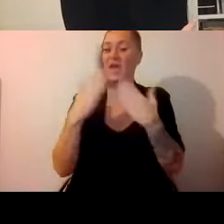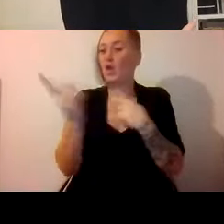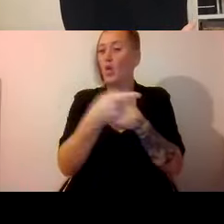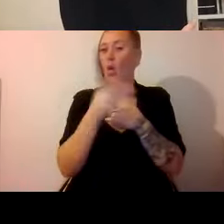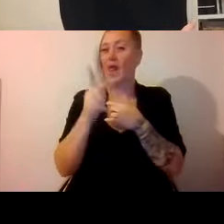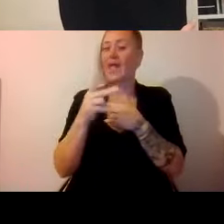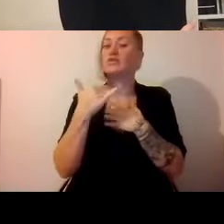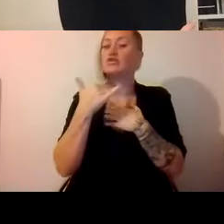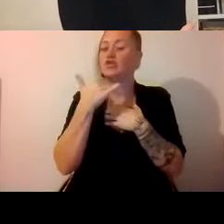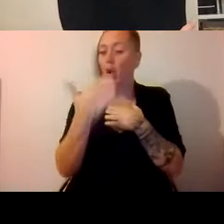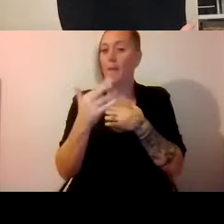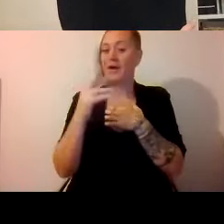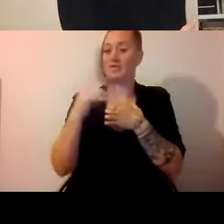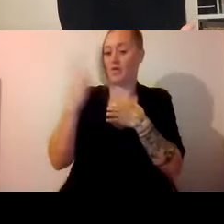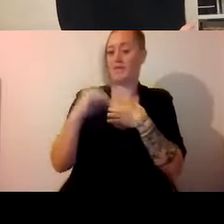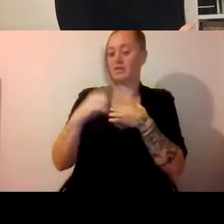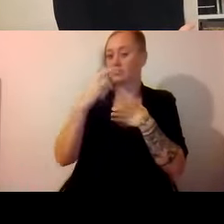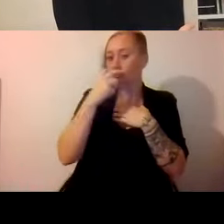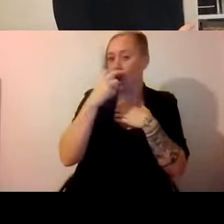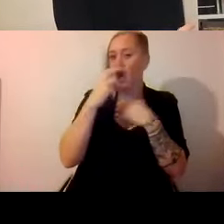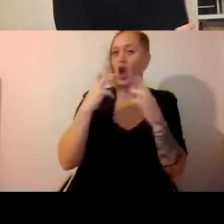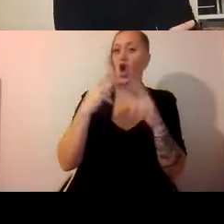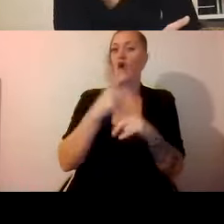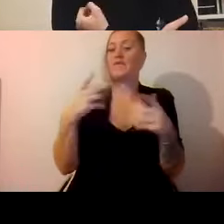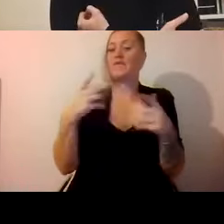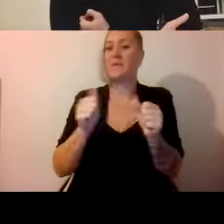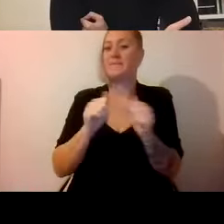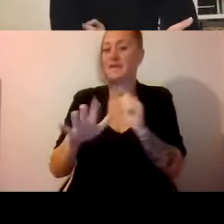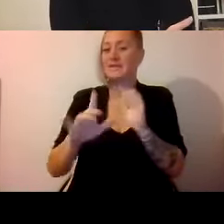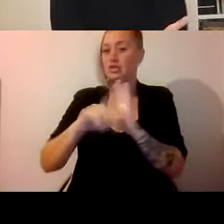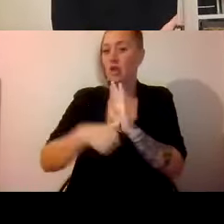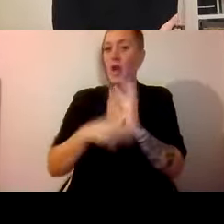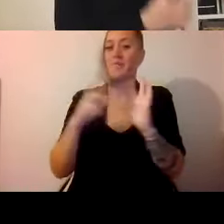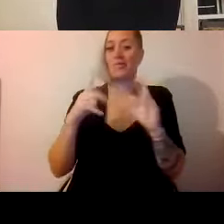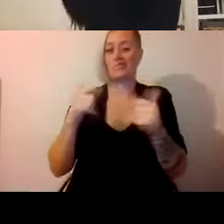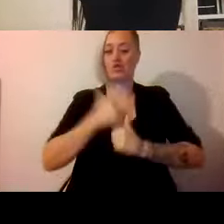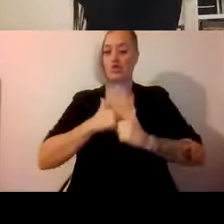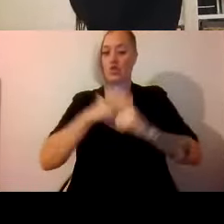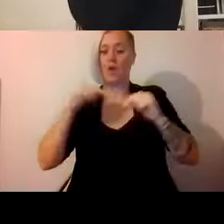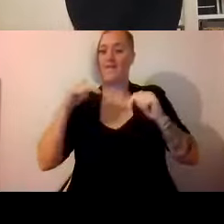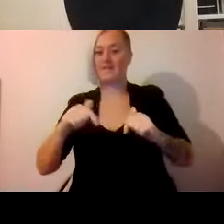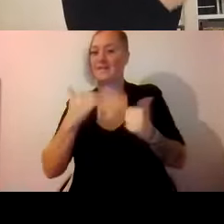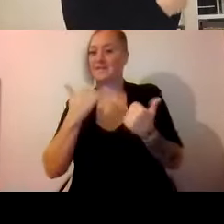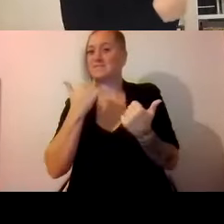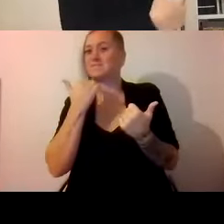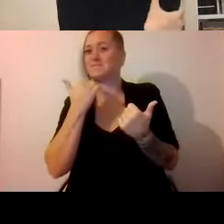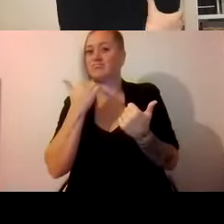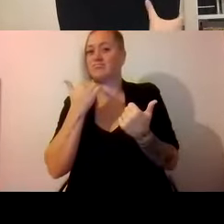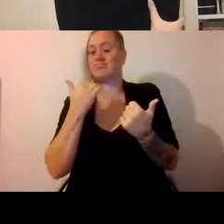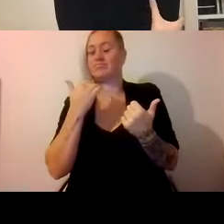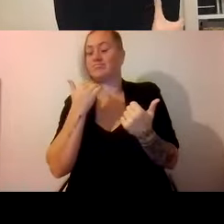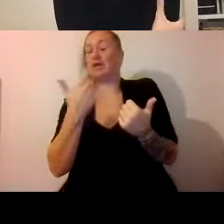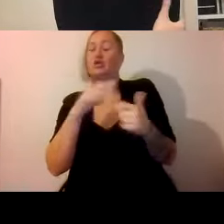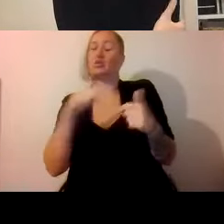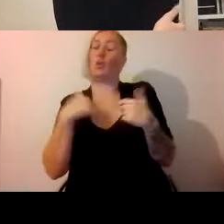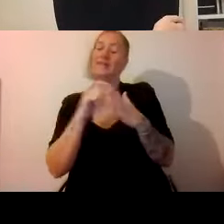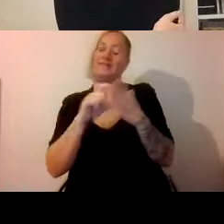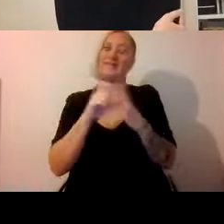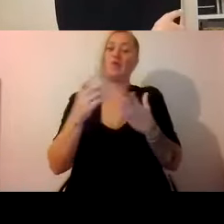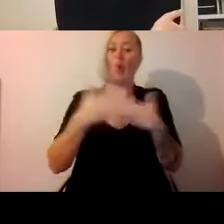coming tonight. I hope you had an amazing time and enjoyed this event as much as we enjoyed sort of organising it.